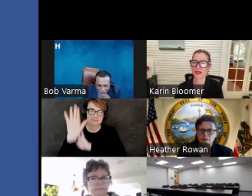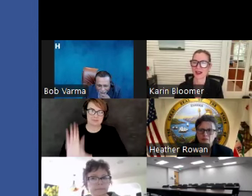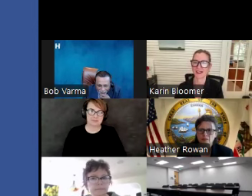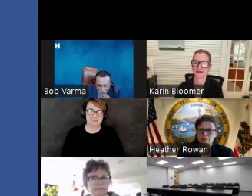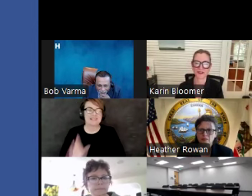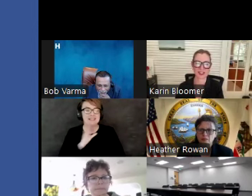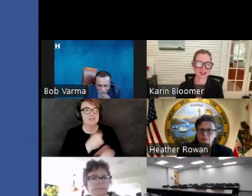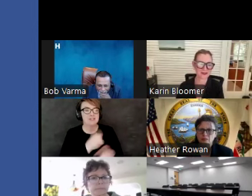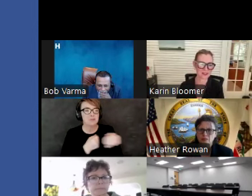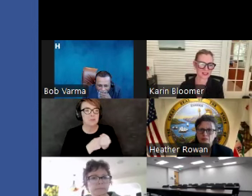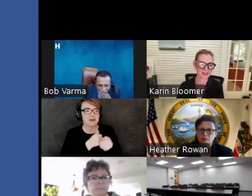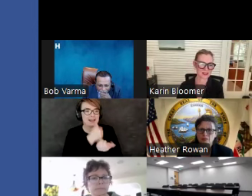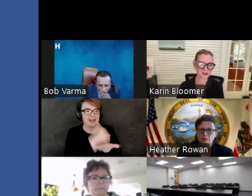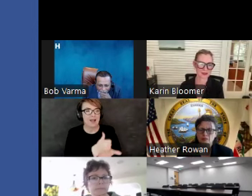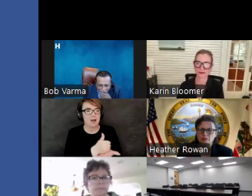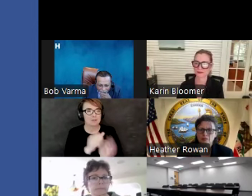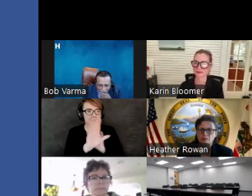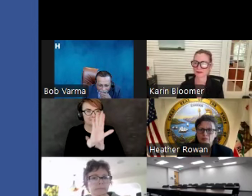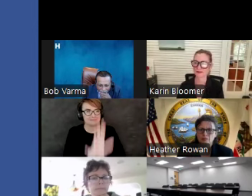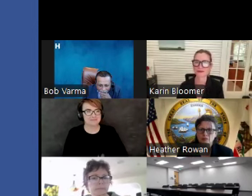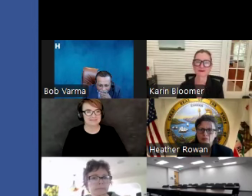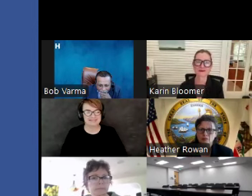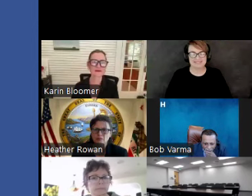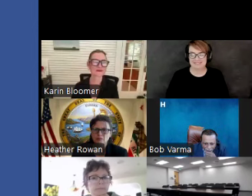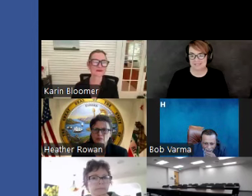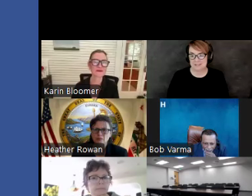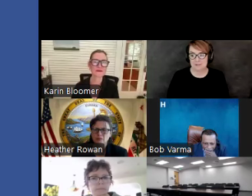help lower your hand if you need us to.